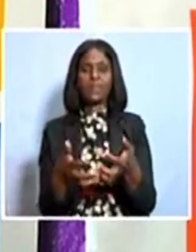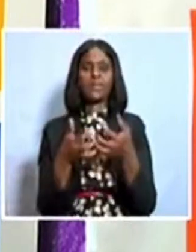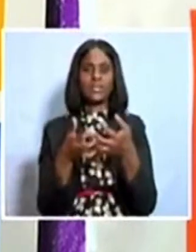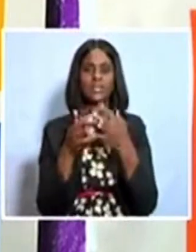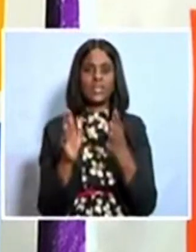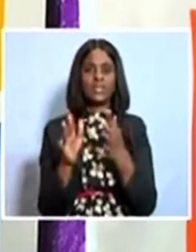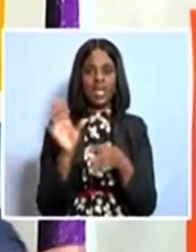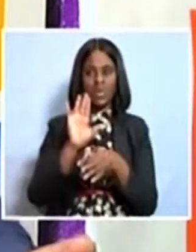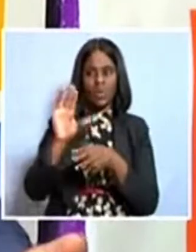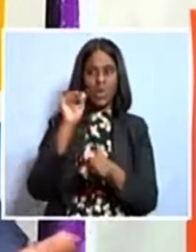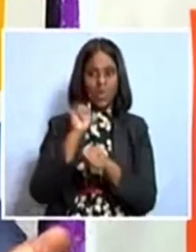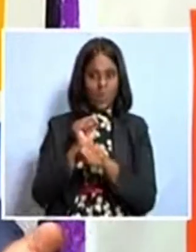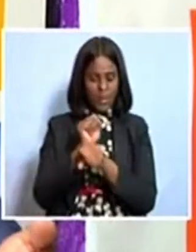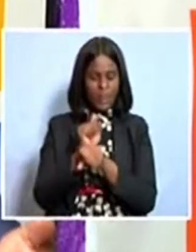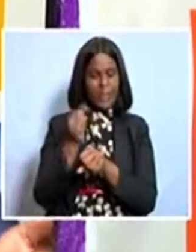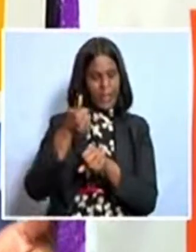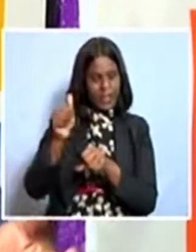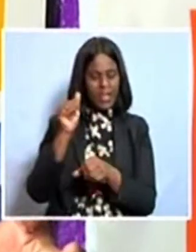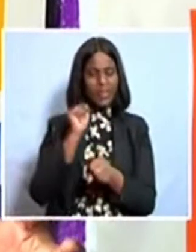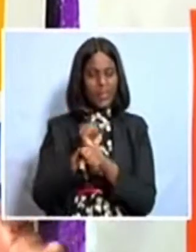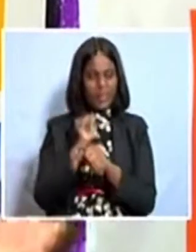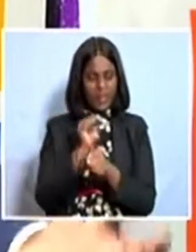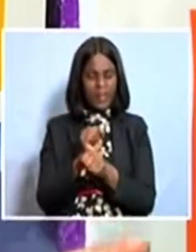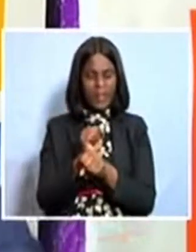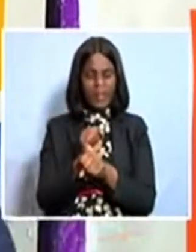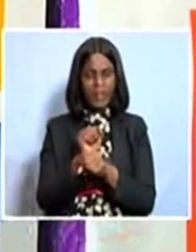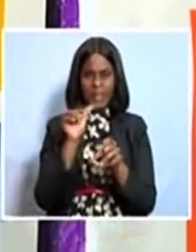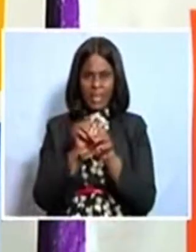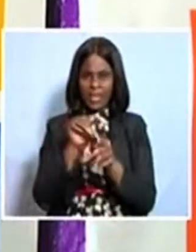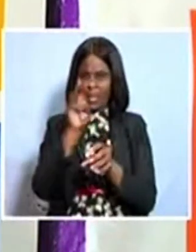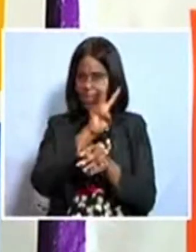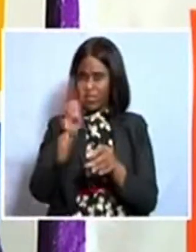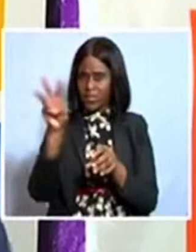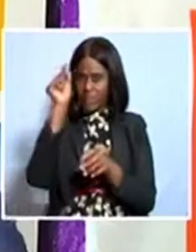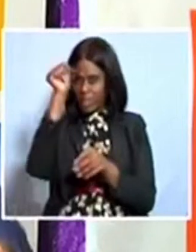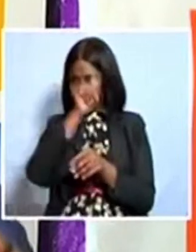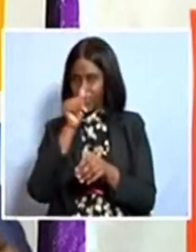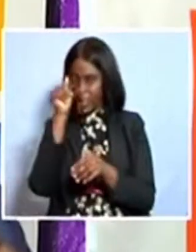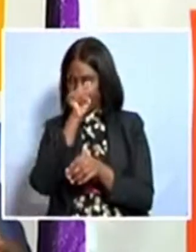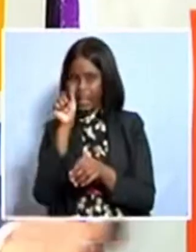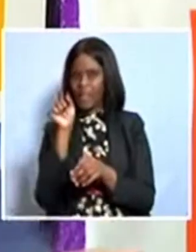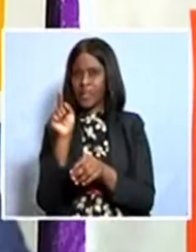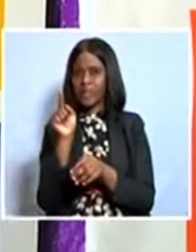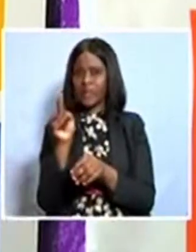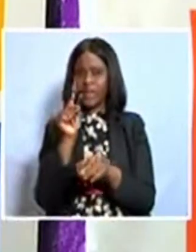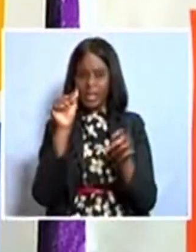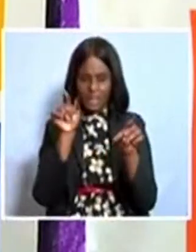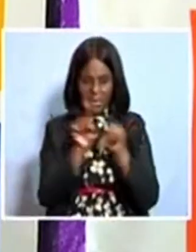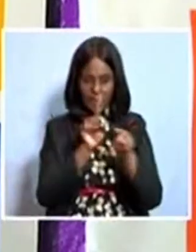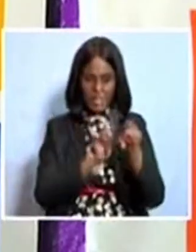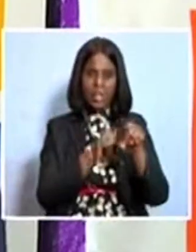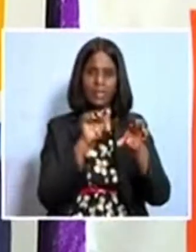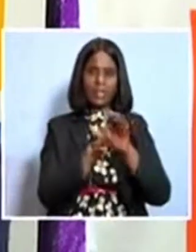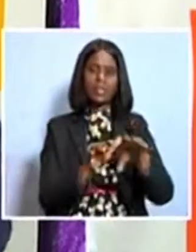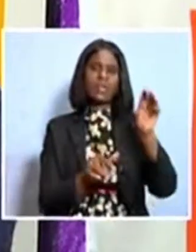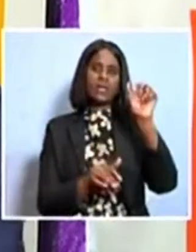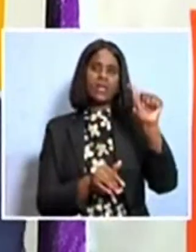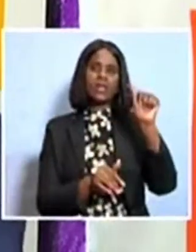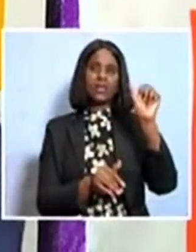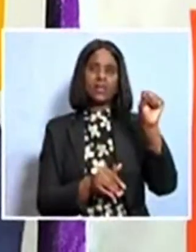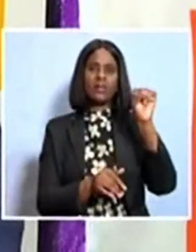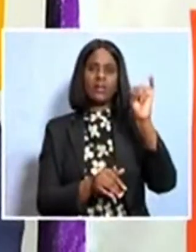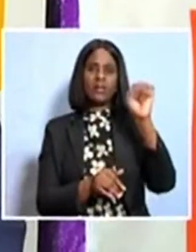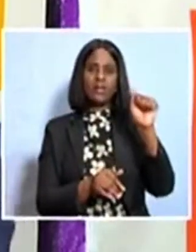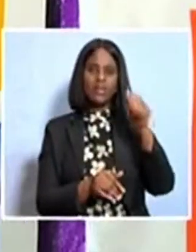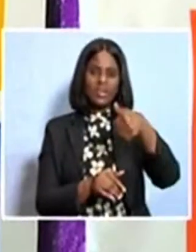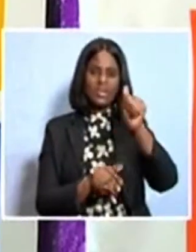profession, and you've worked in West Africa and in Asia as well. How would you rate